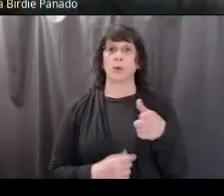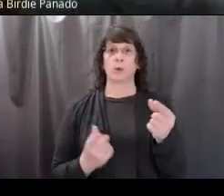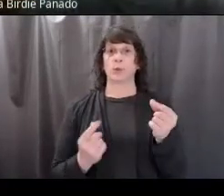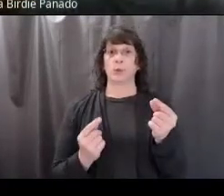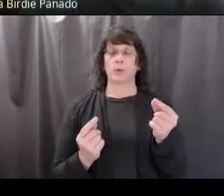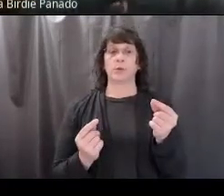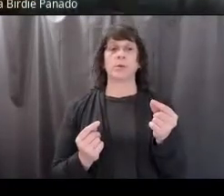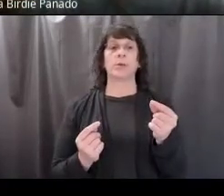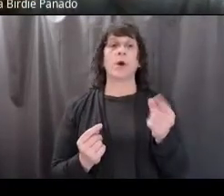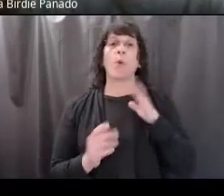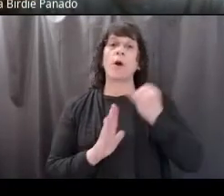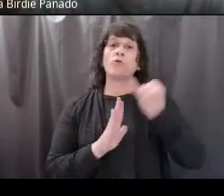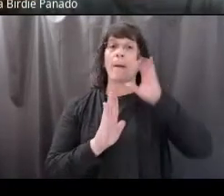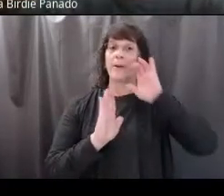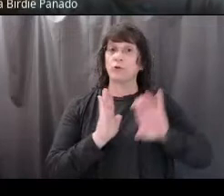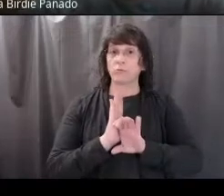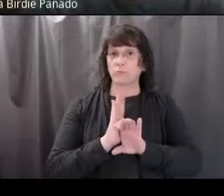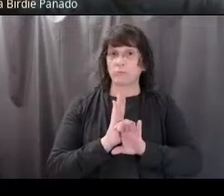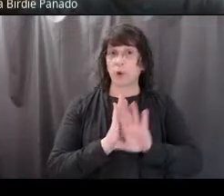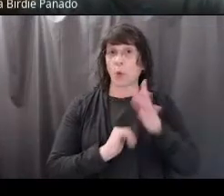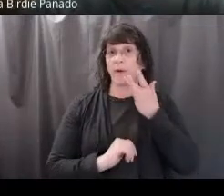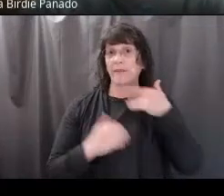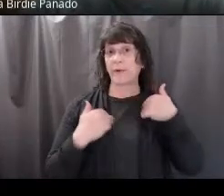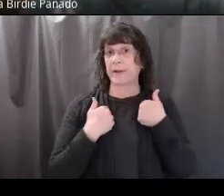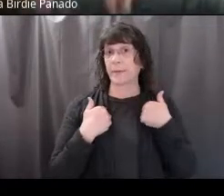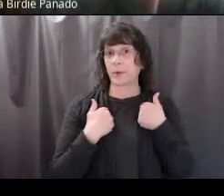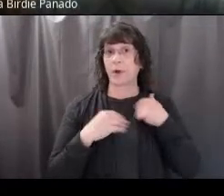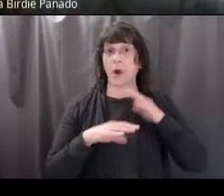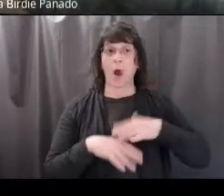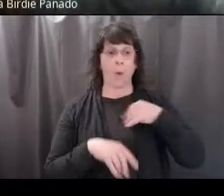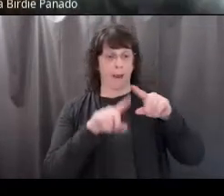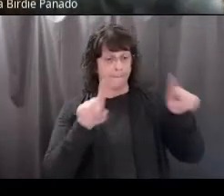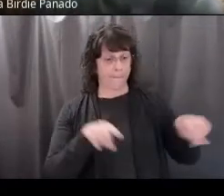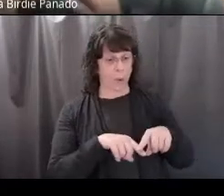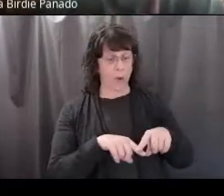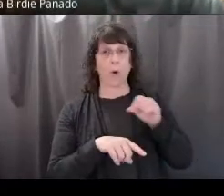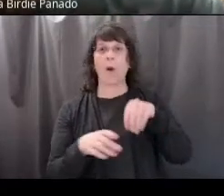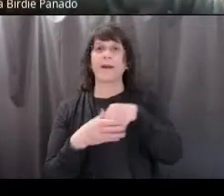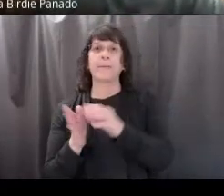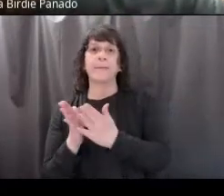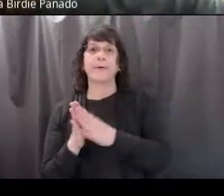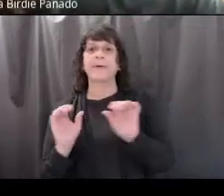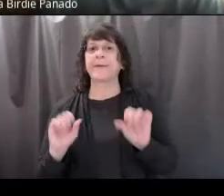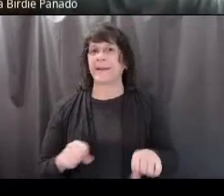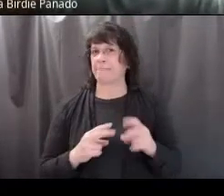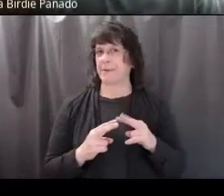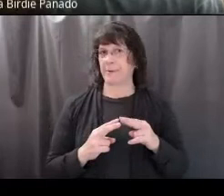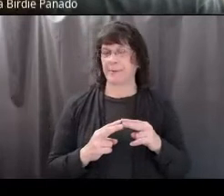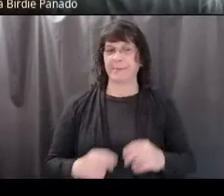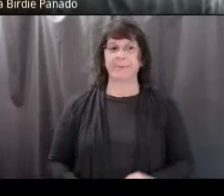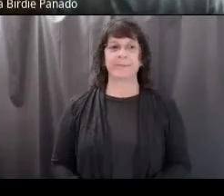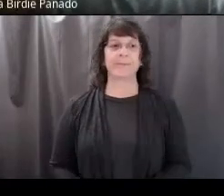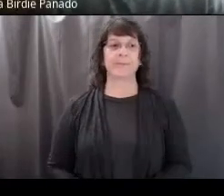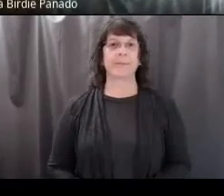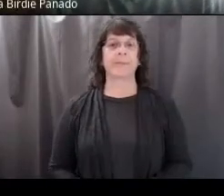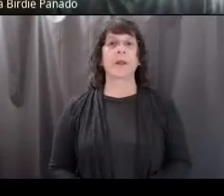do is draw a picture of your favorite animal on your whiteboard or in your nature journal.